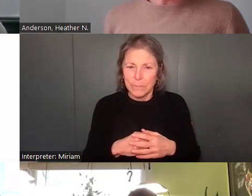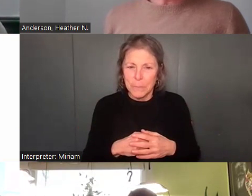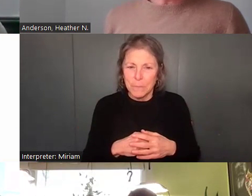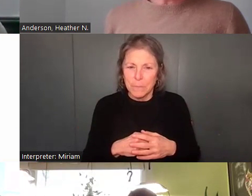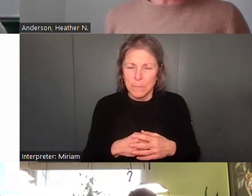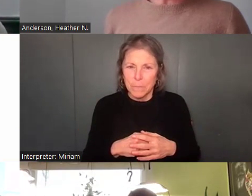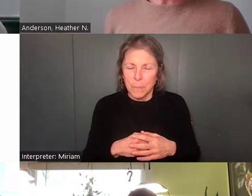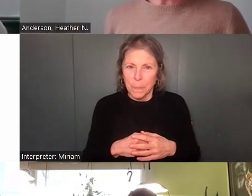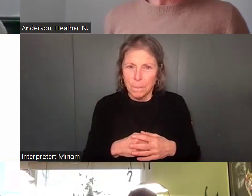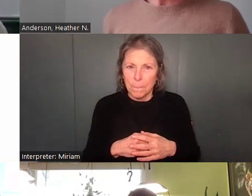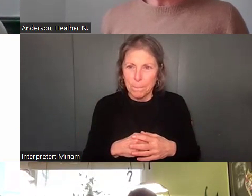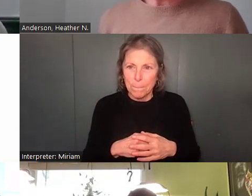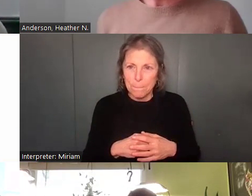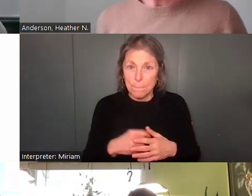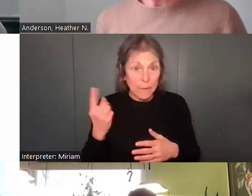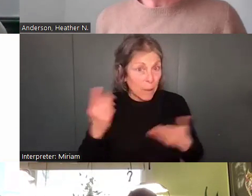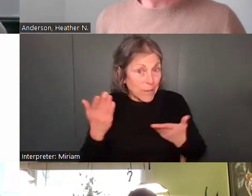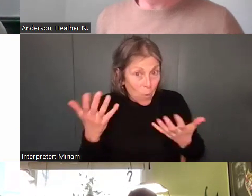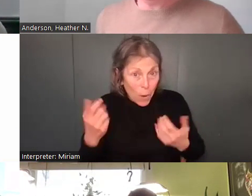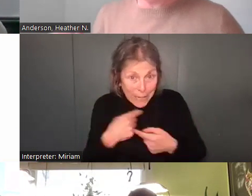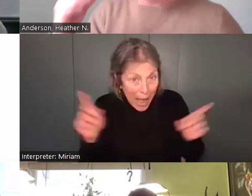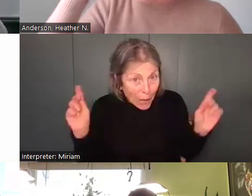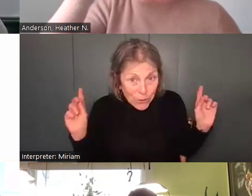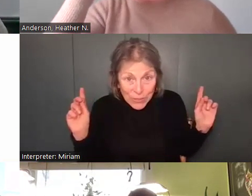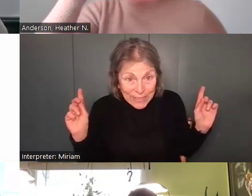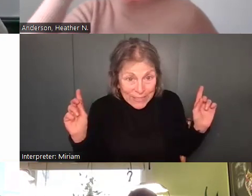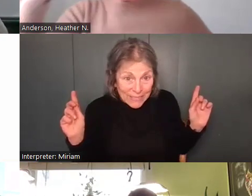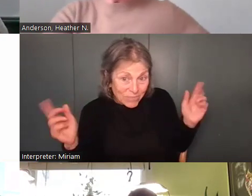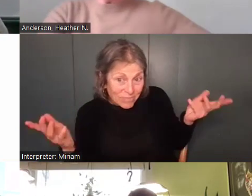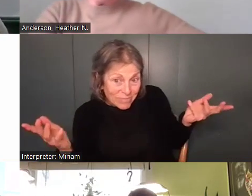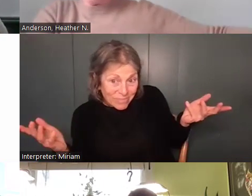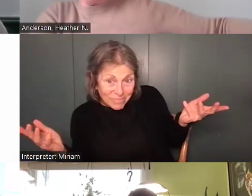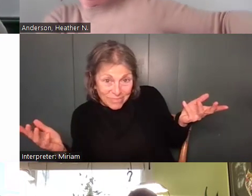yeah. Does someone here want to make that announcement?